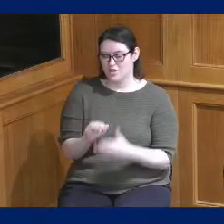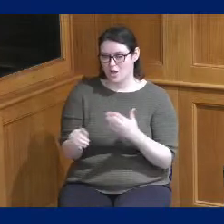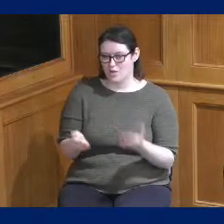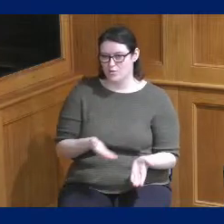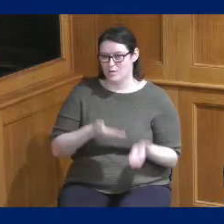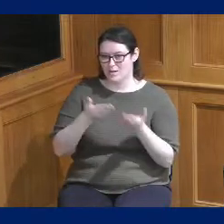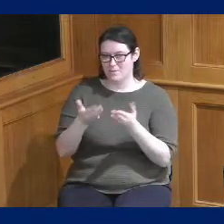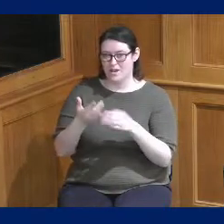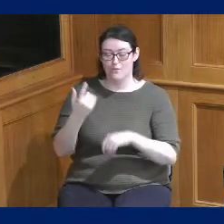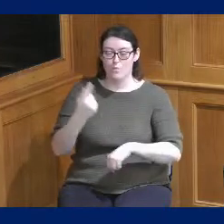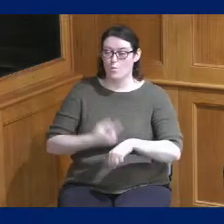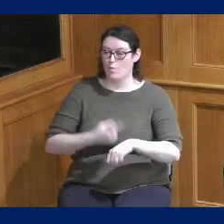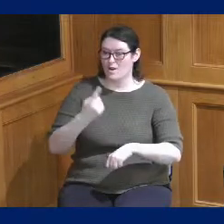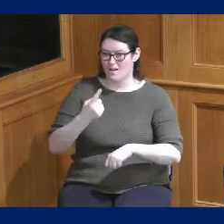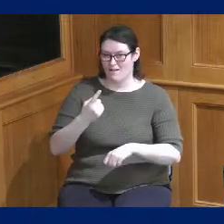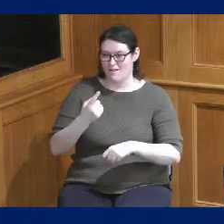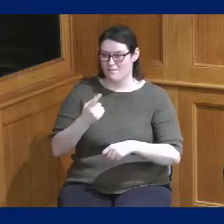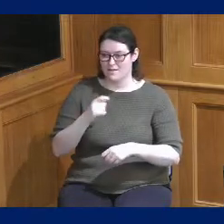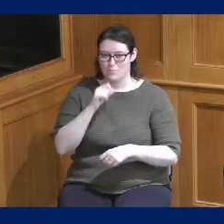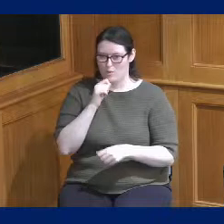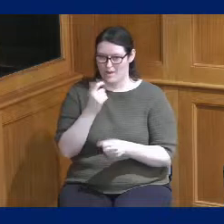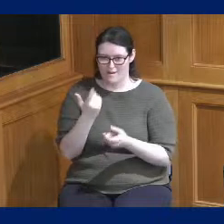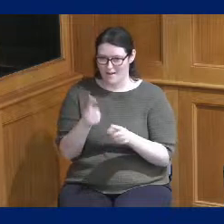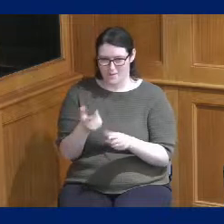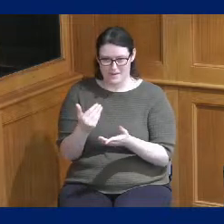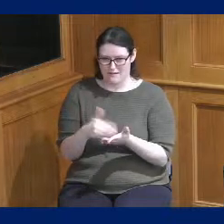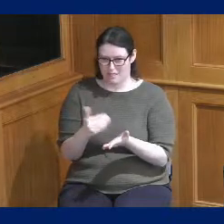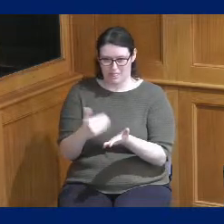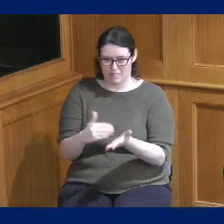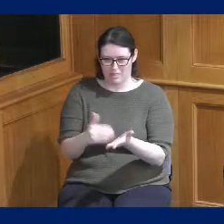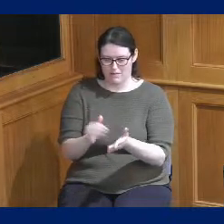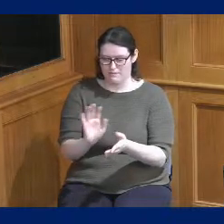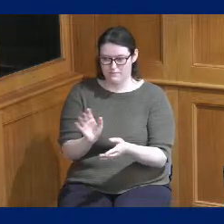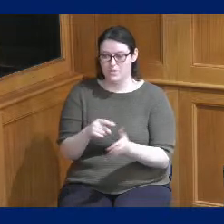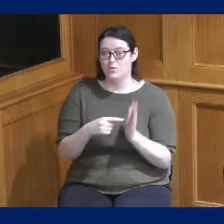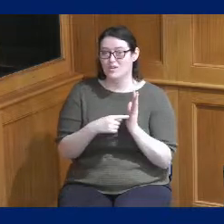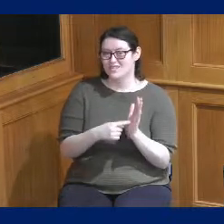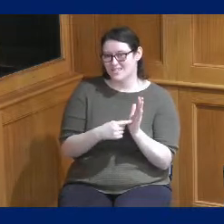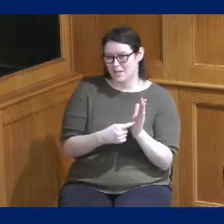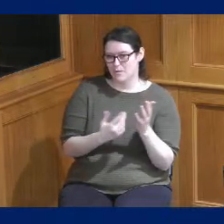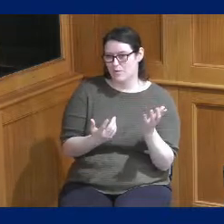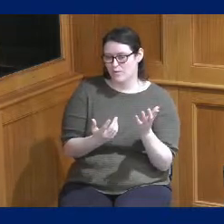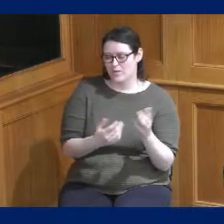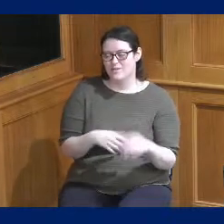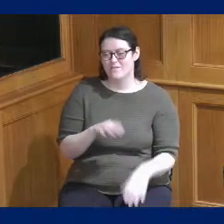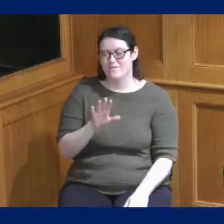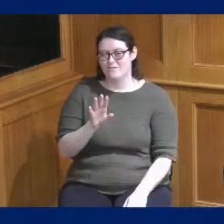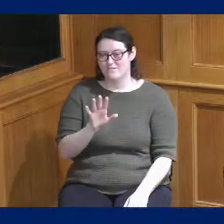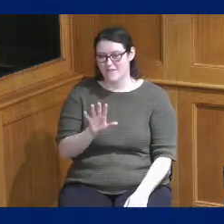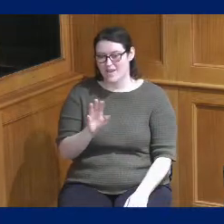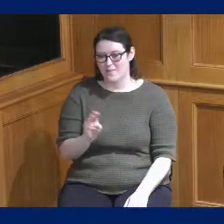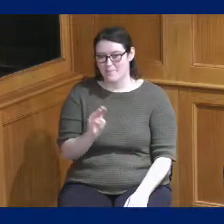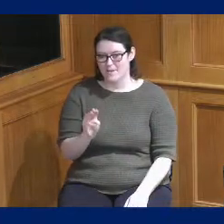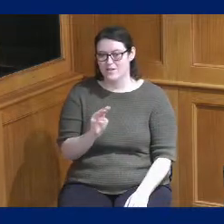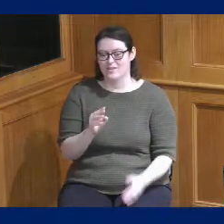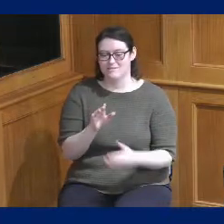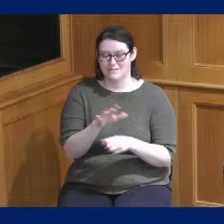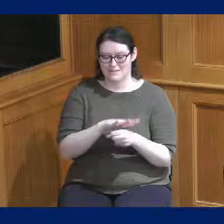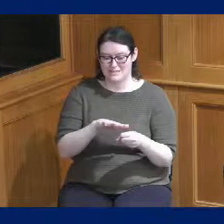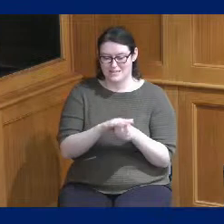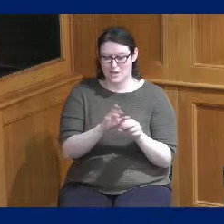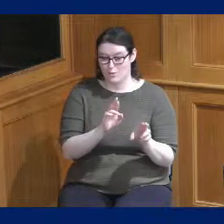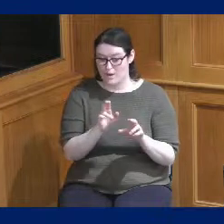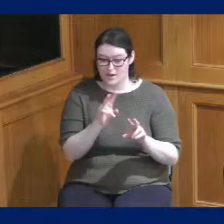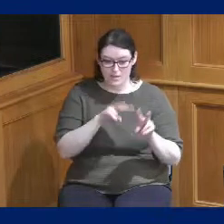in one-time non-recurring expenditures. Examples include a $5 million site readiness